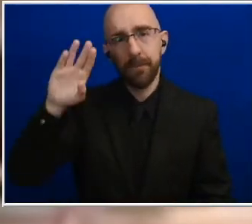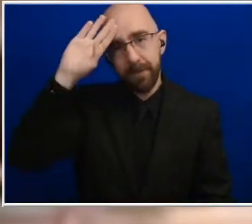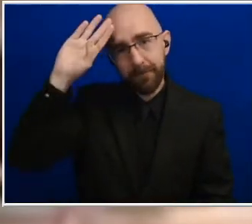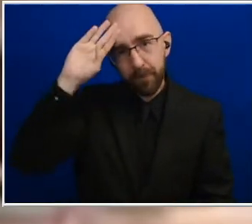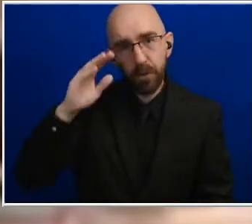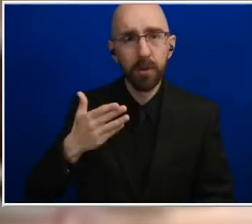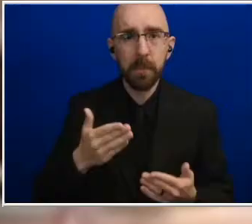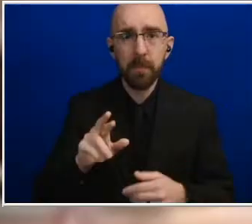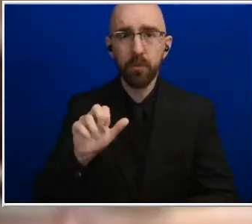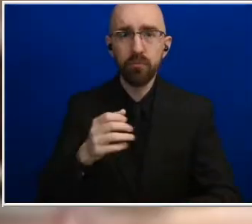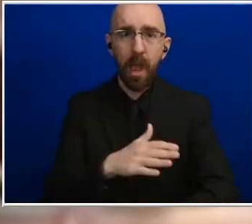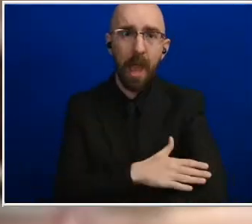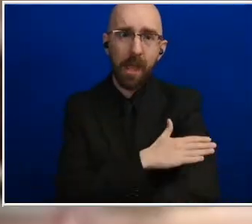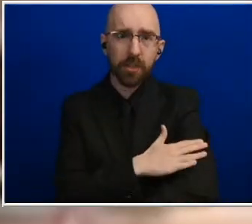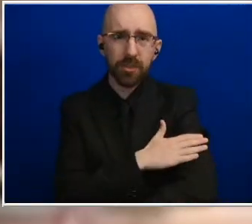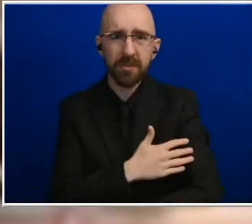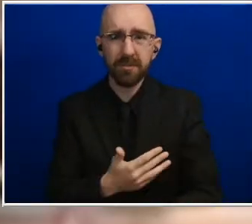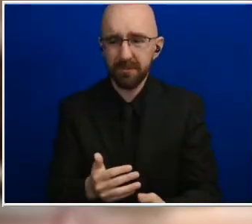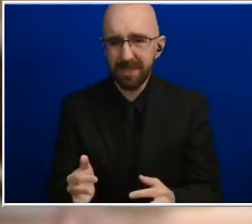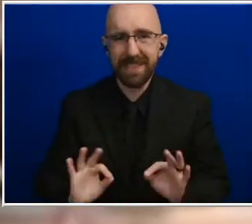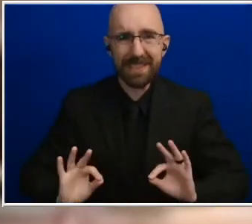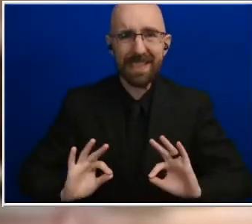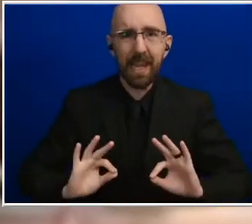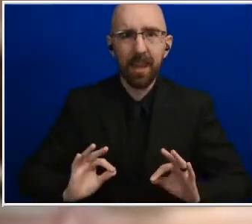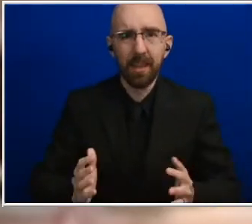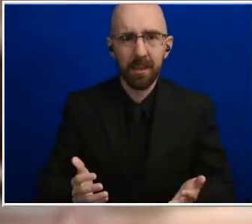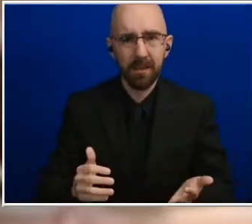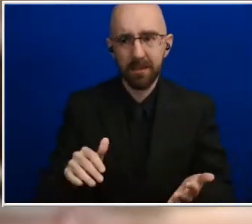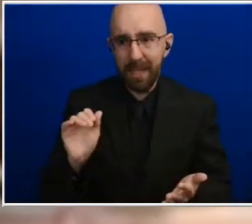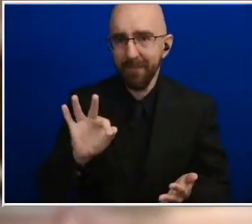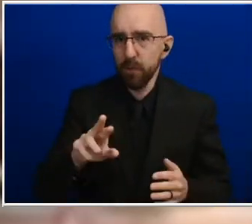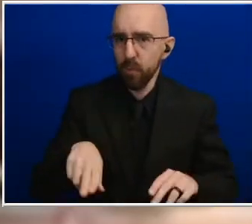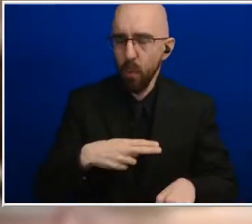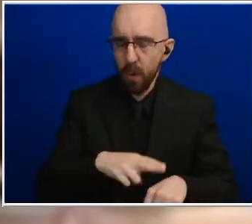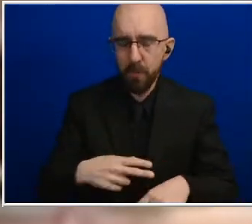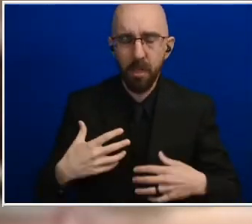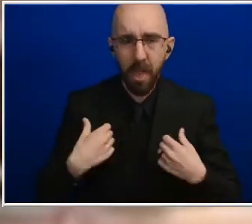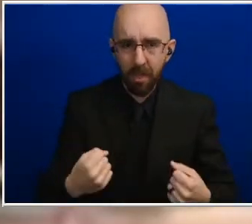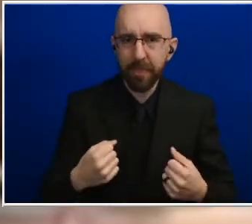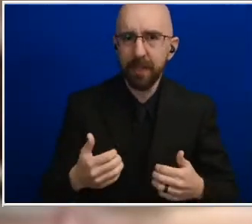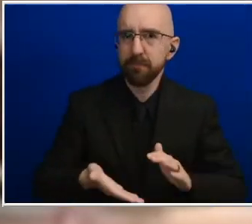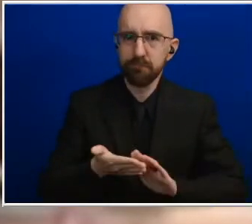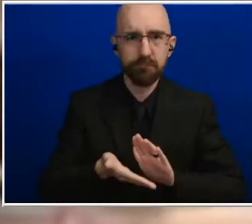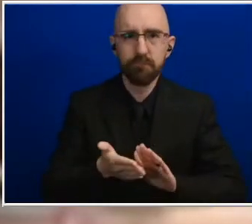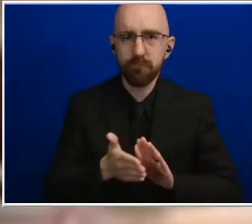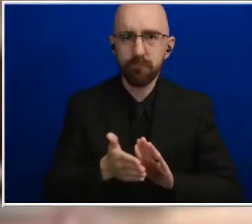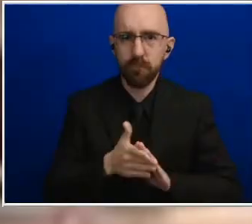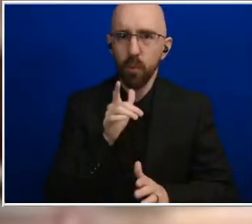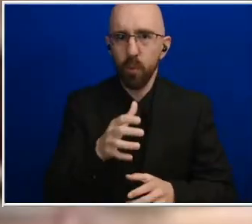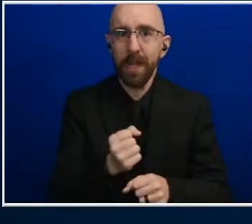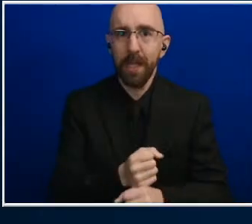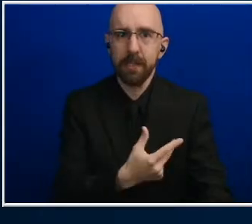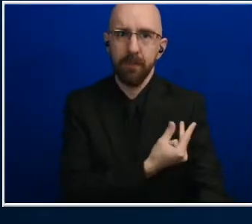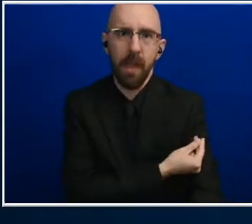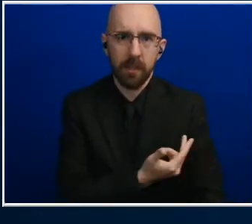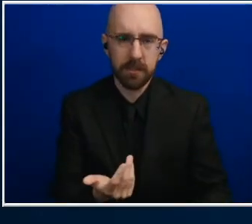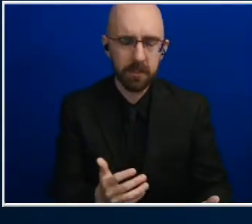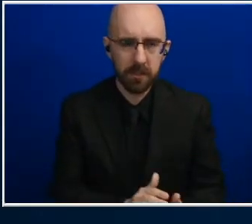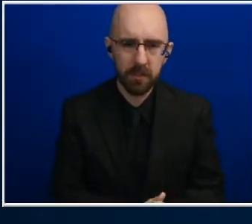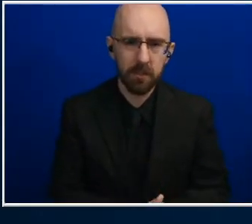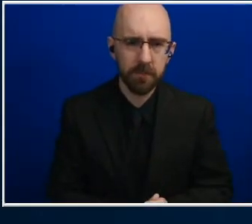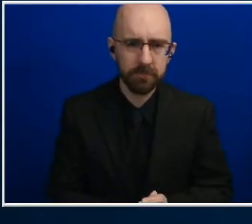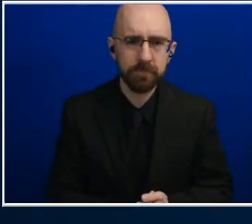rash, and that's it if you're otherwise normal, healthy individual who receives the vaccine. You know, it